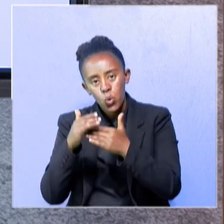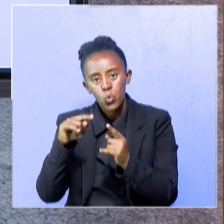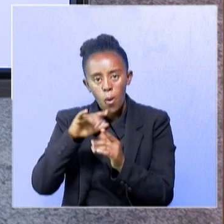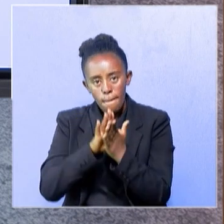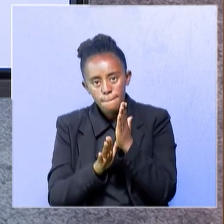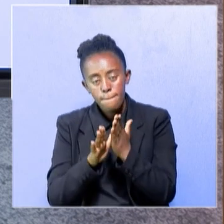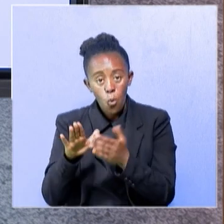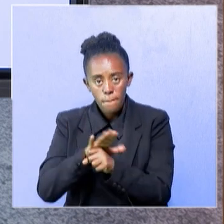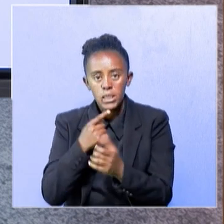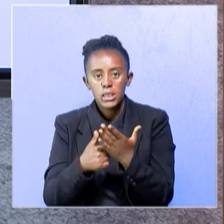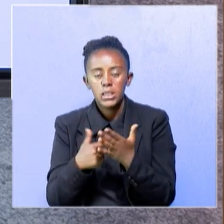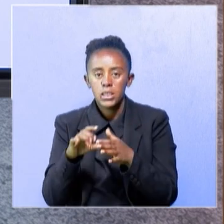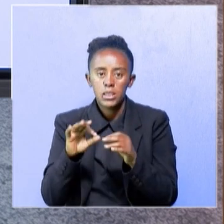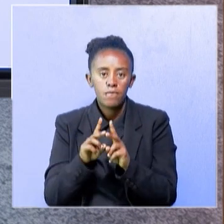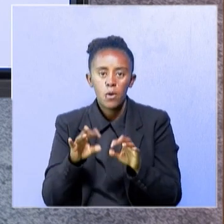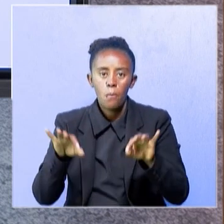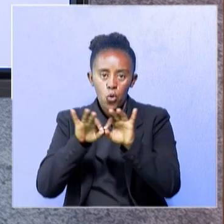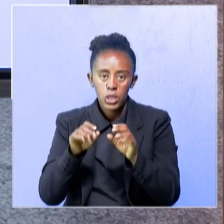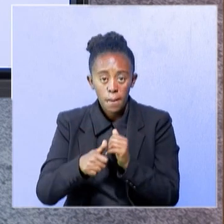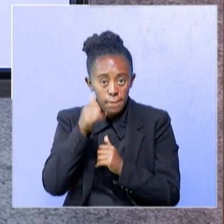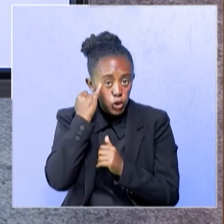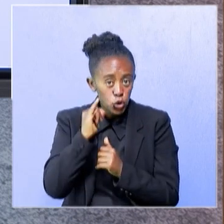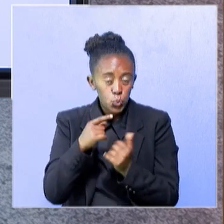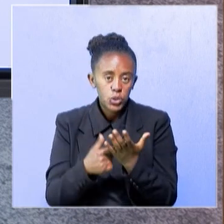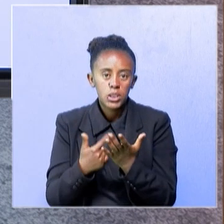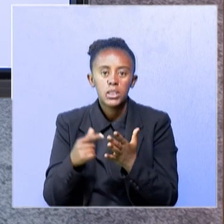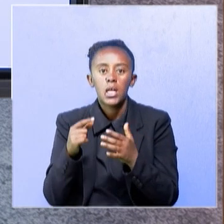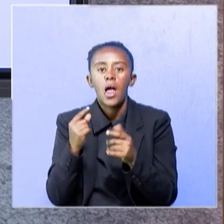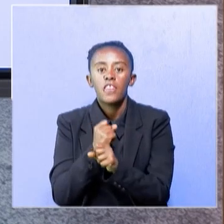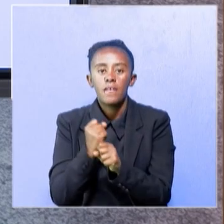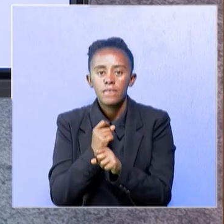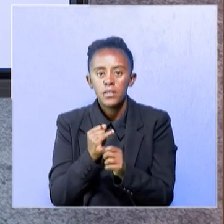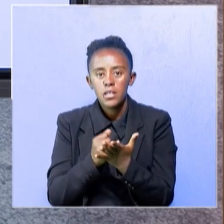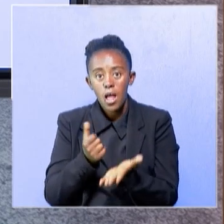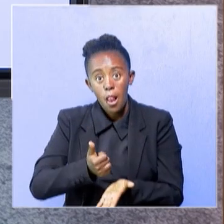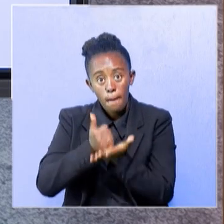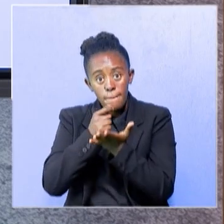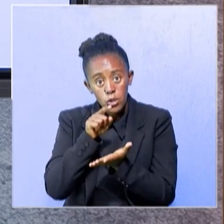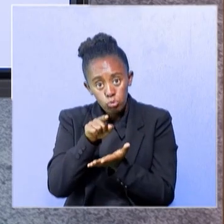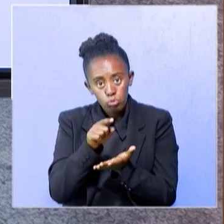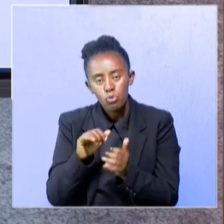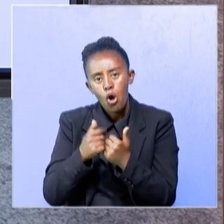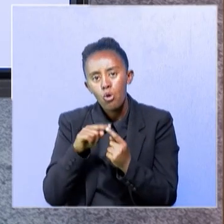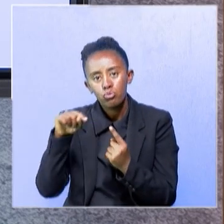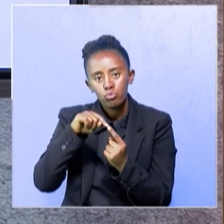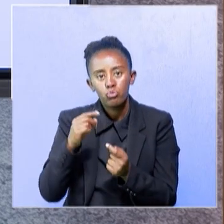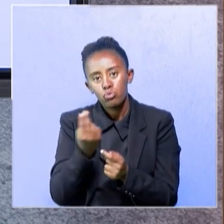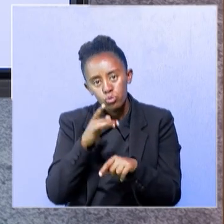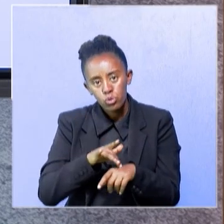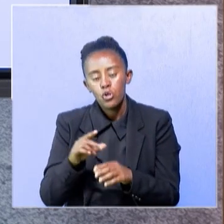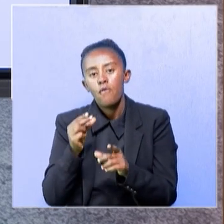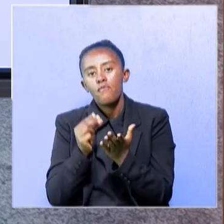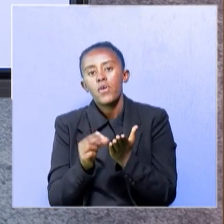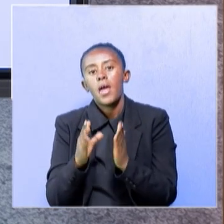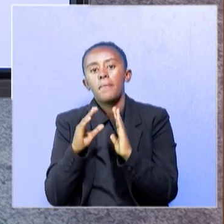sentence. Very important. The main issue of this activity is that it helps you how to use the vocabularies in